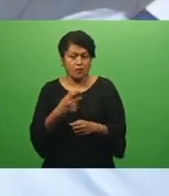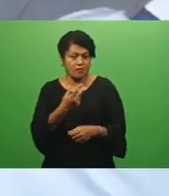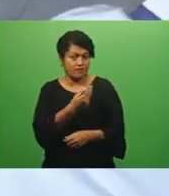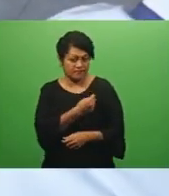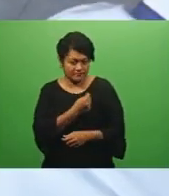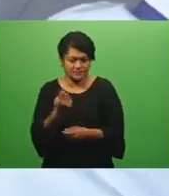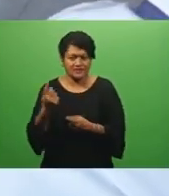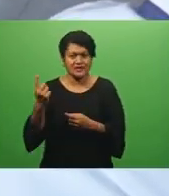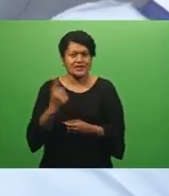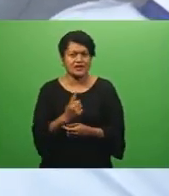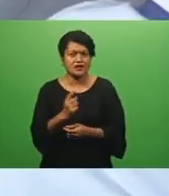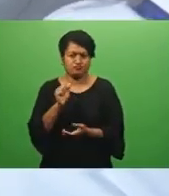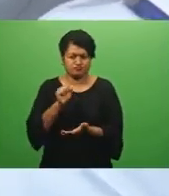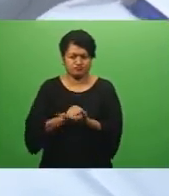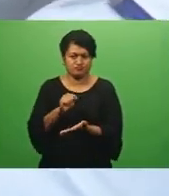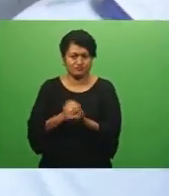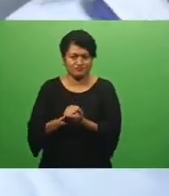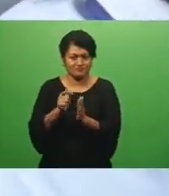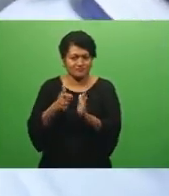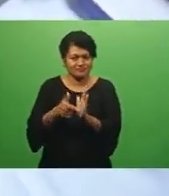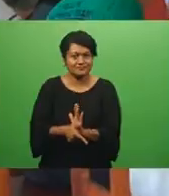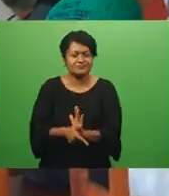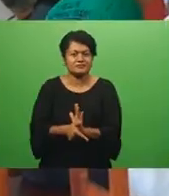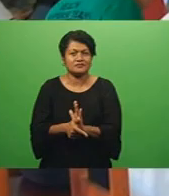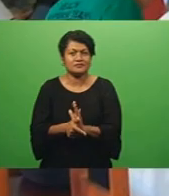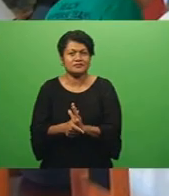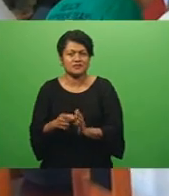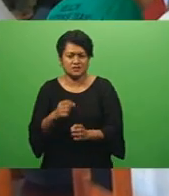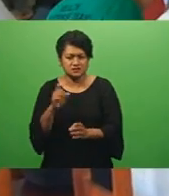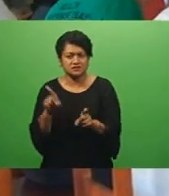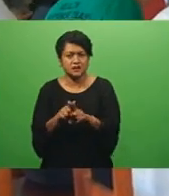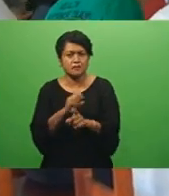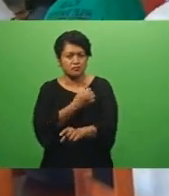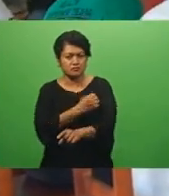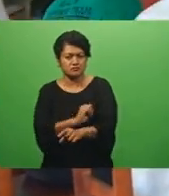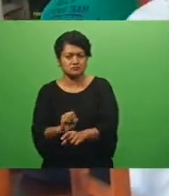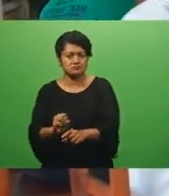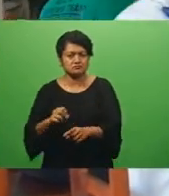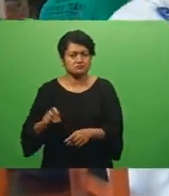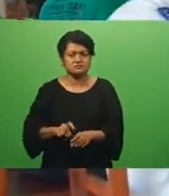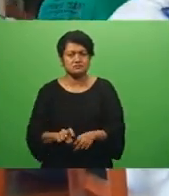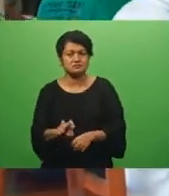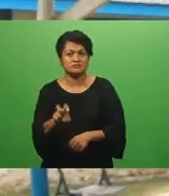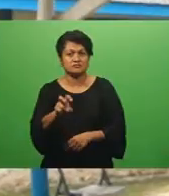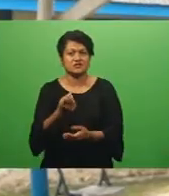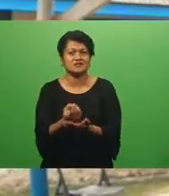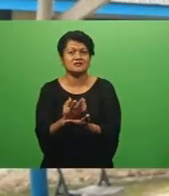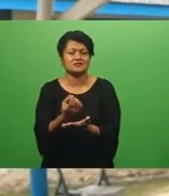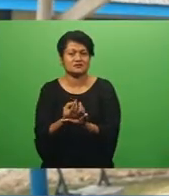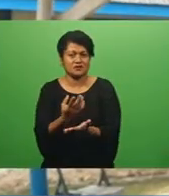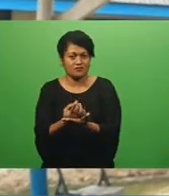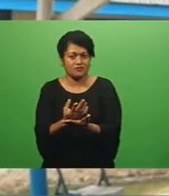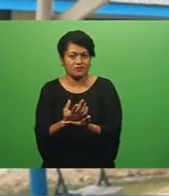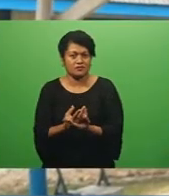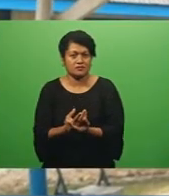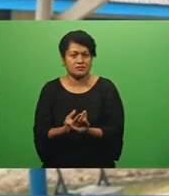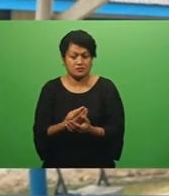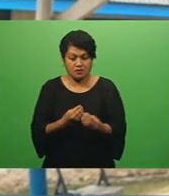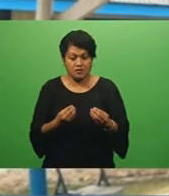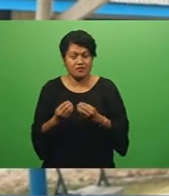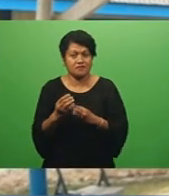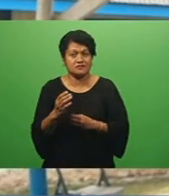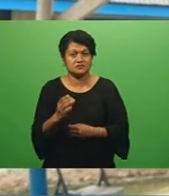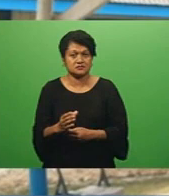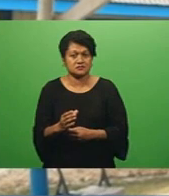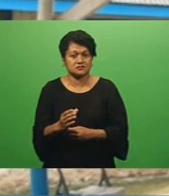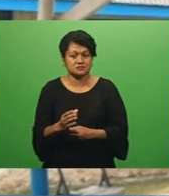when the Northern Division is getting ready to receive ocean travellers in Savu under the Blue Lane Initiative. Most of our officers are